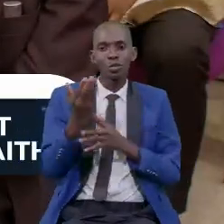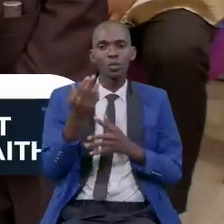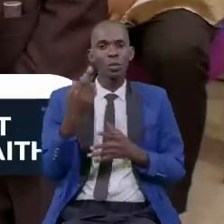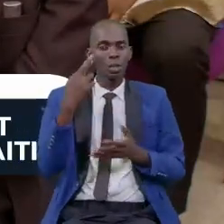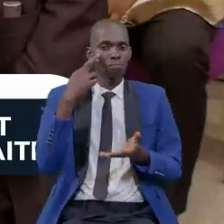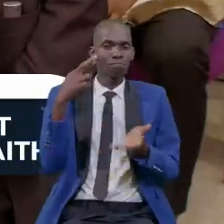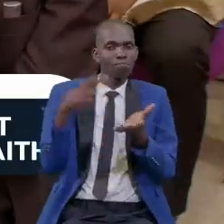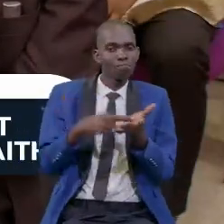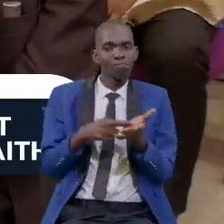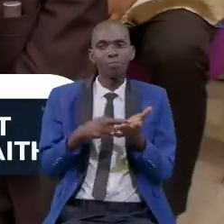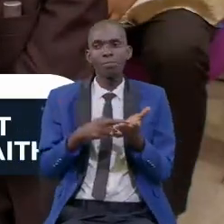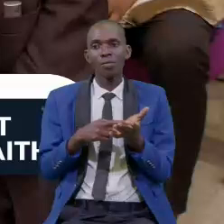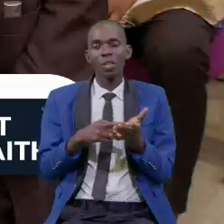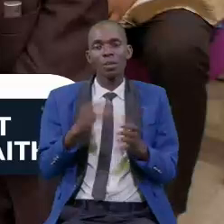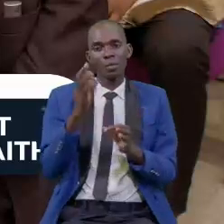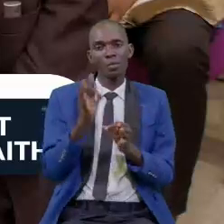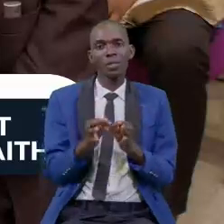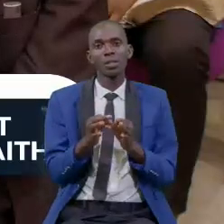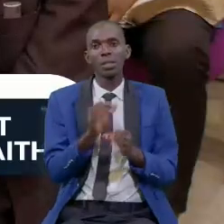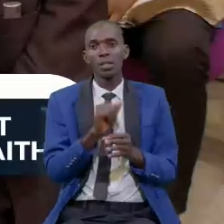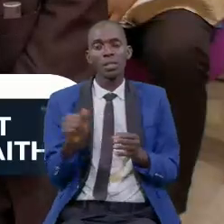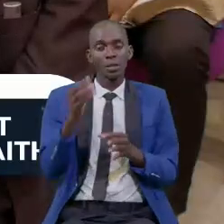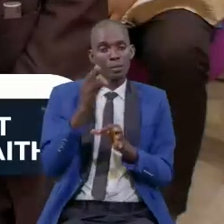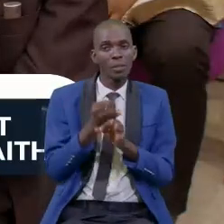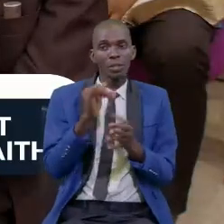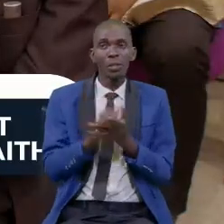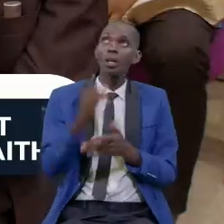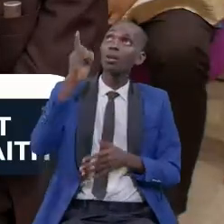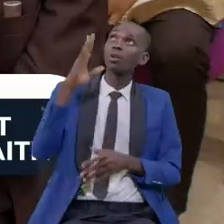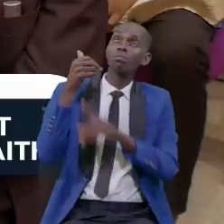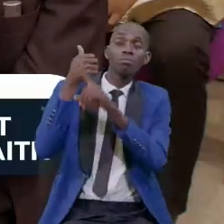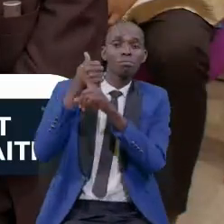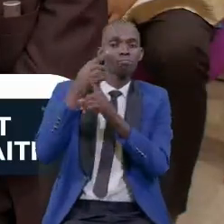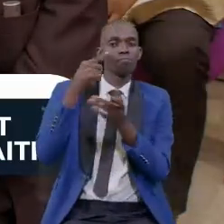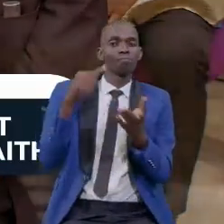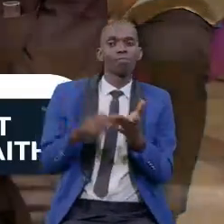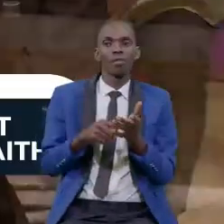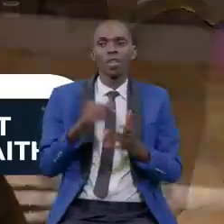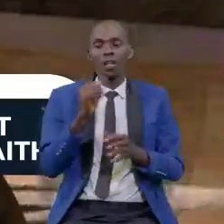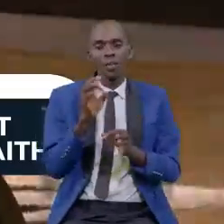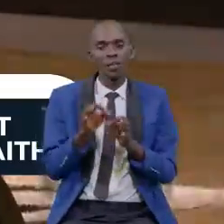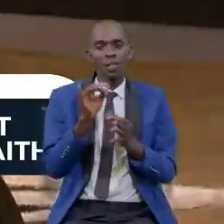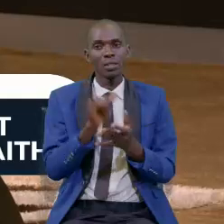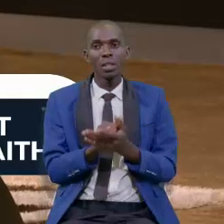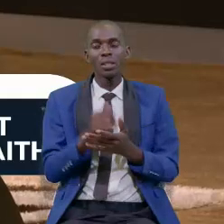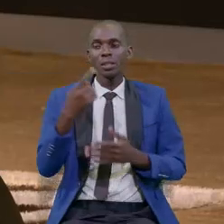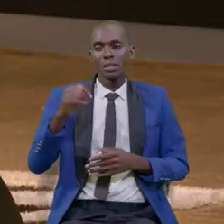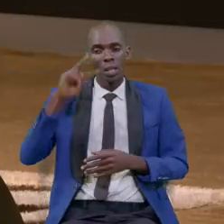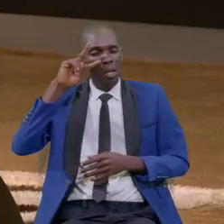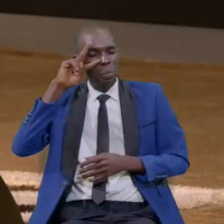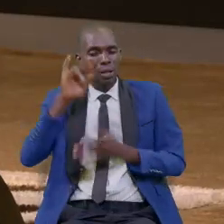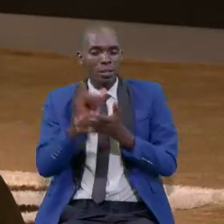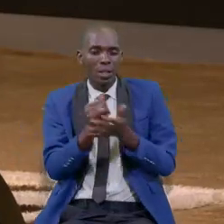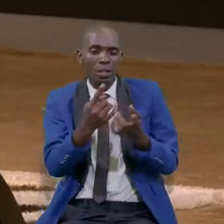through recognized faith. A faith that God himself recognized, a faith that the spies that